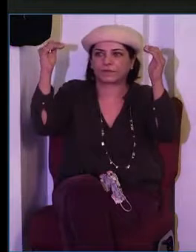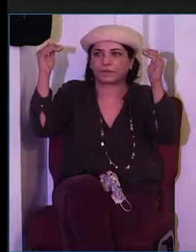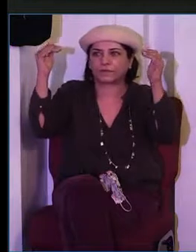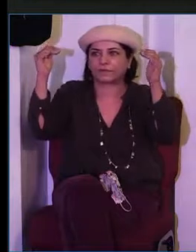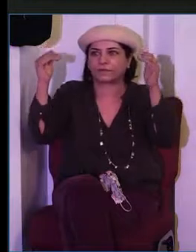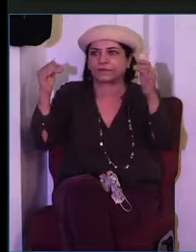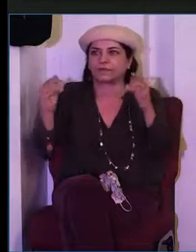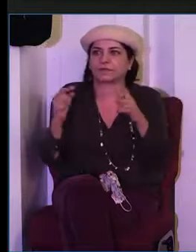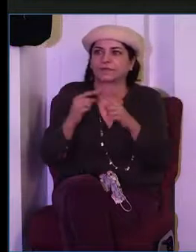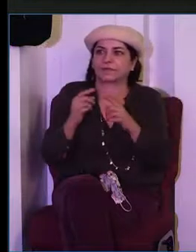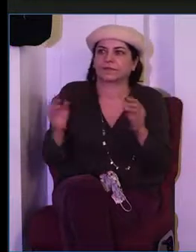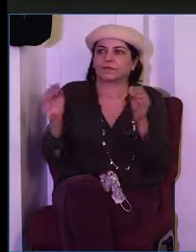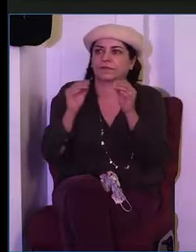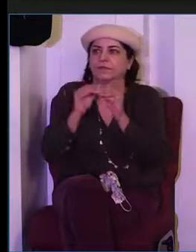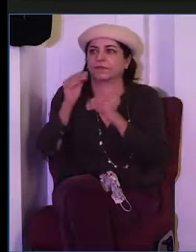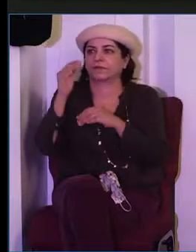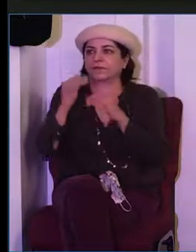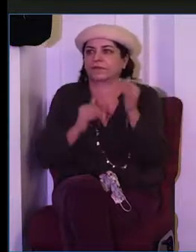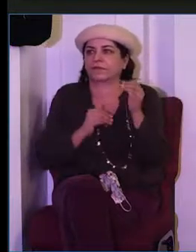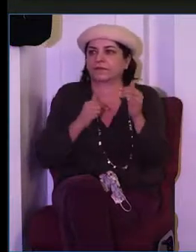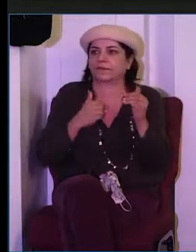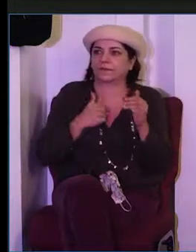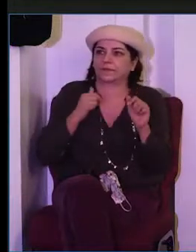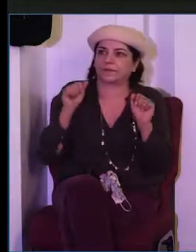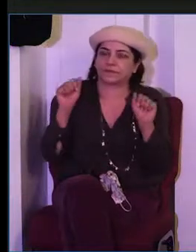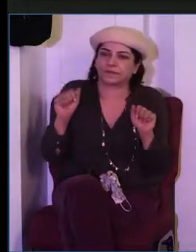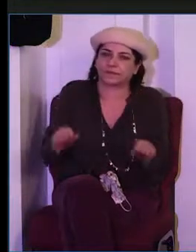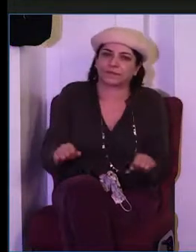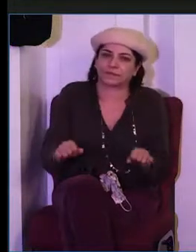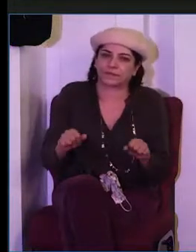to more than I can be.